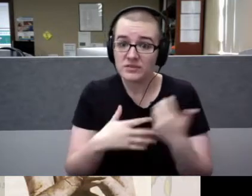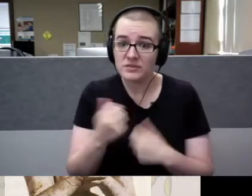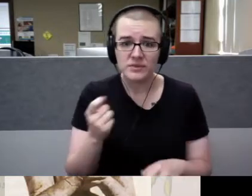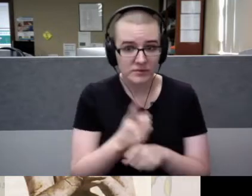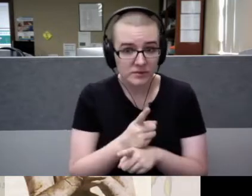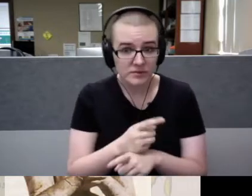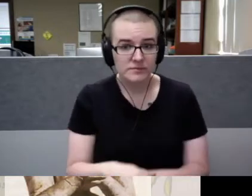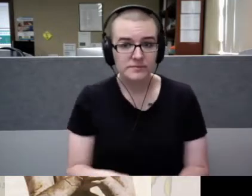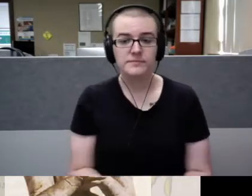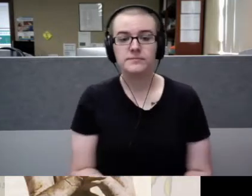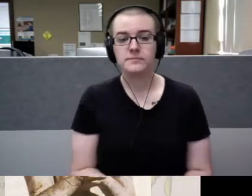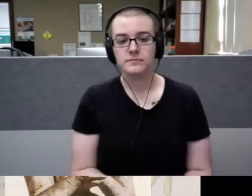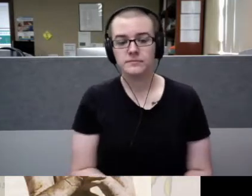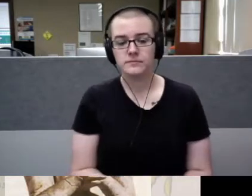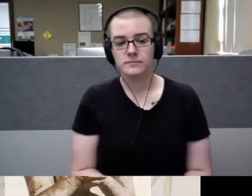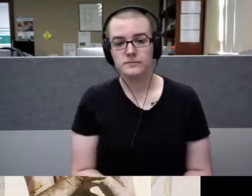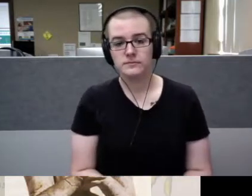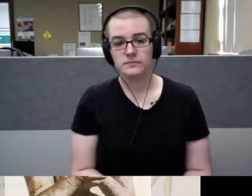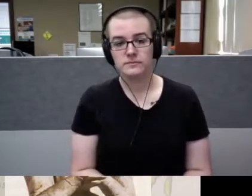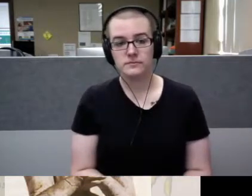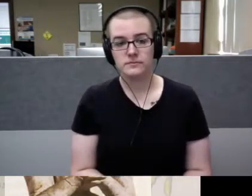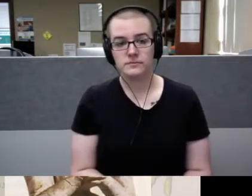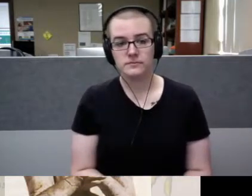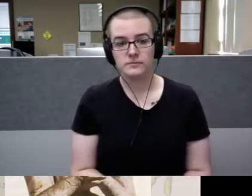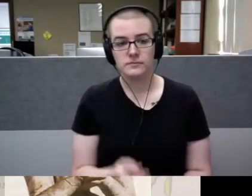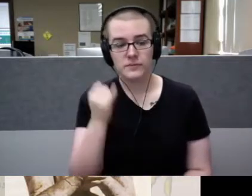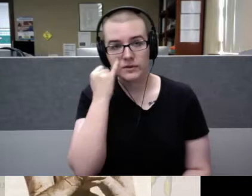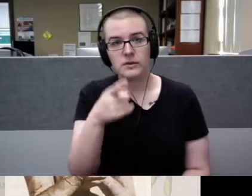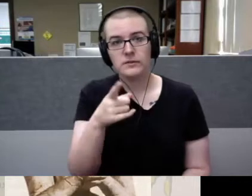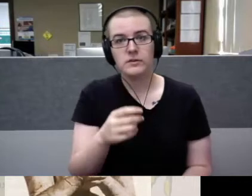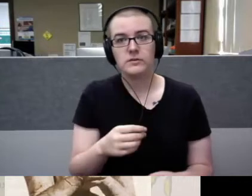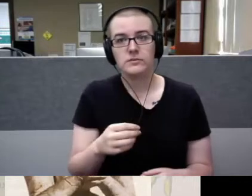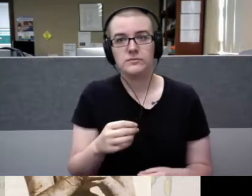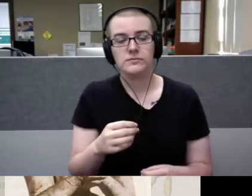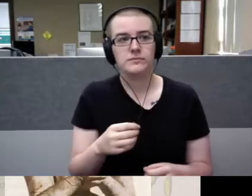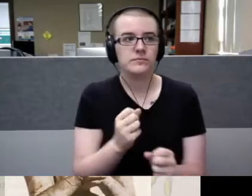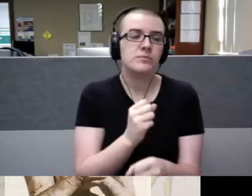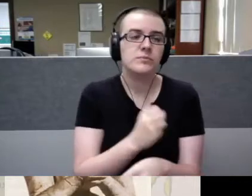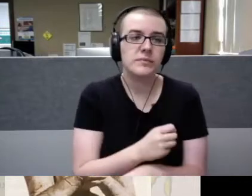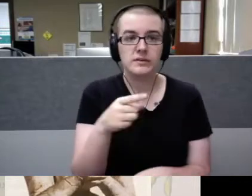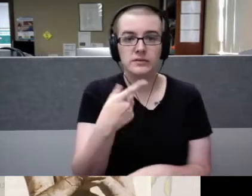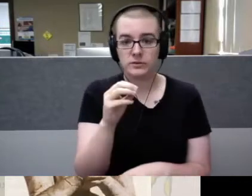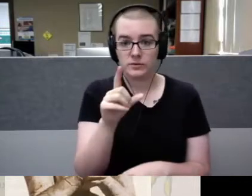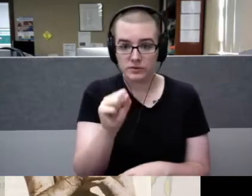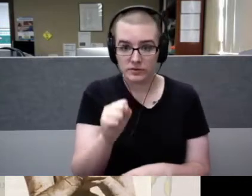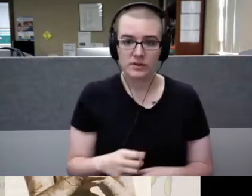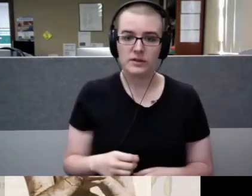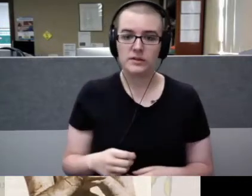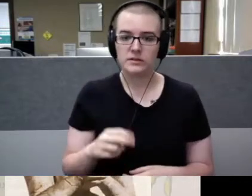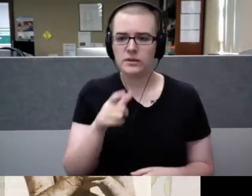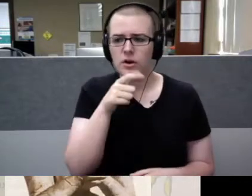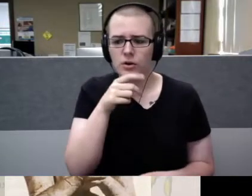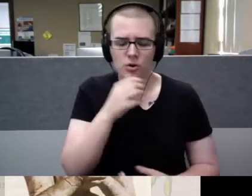that is, and if you're creating these gods, who would you make the most powerful god? The one that controls your food source, the one that